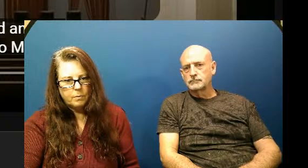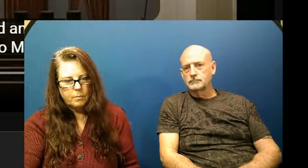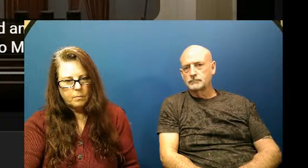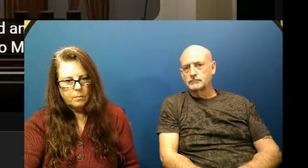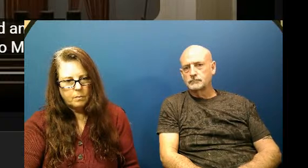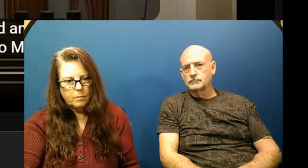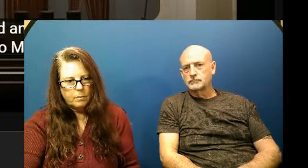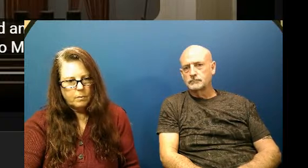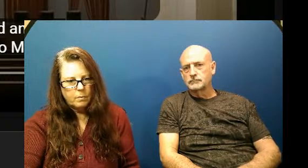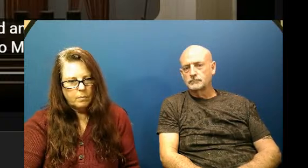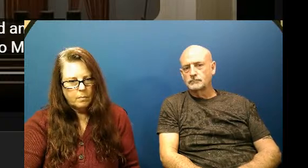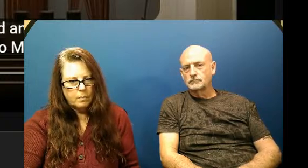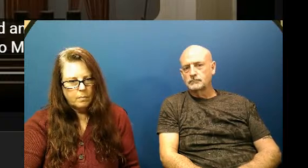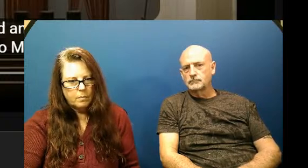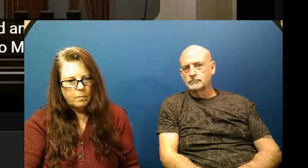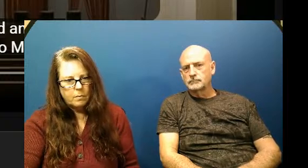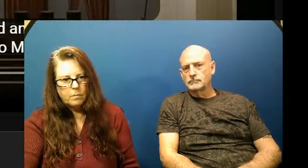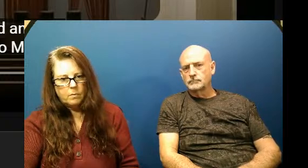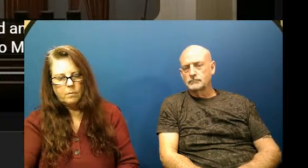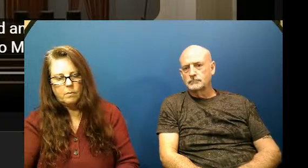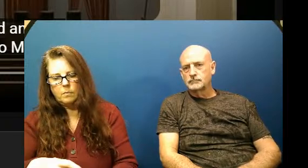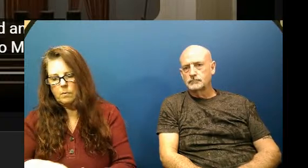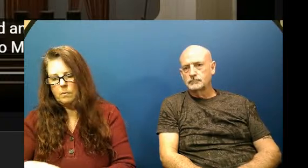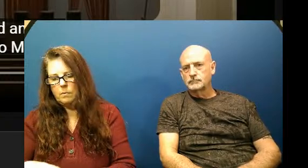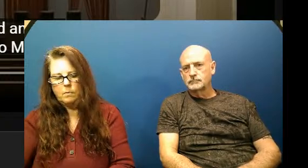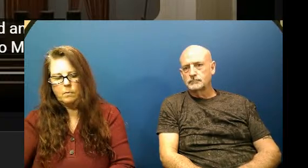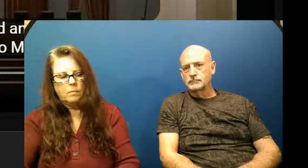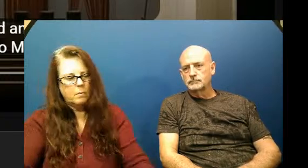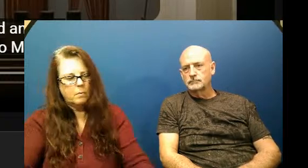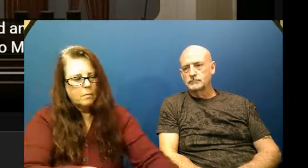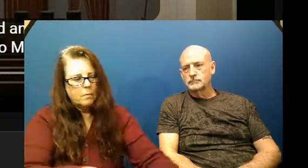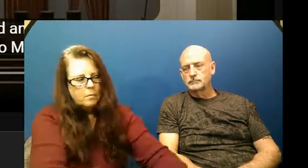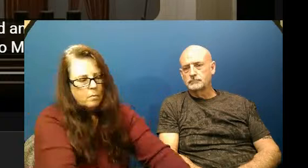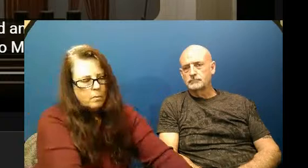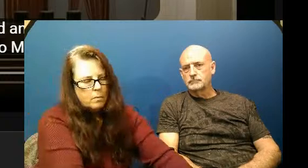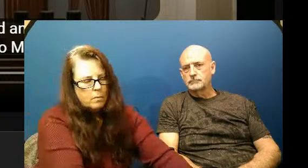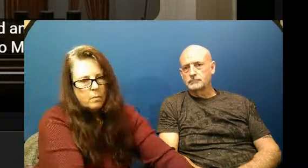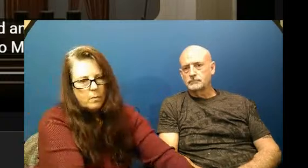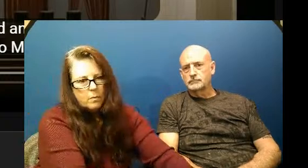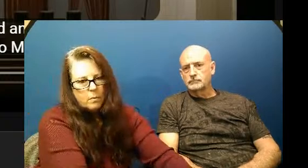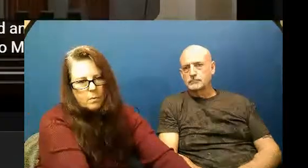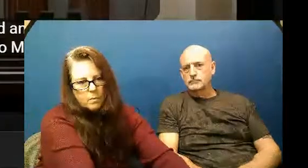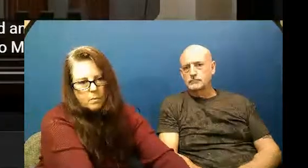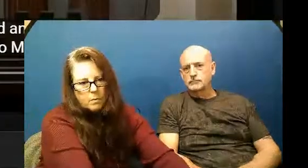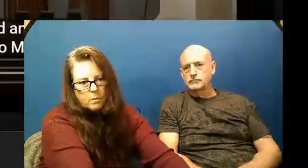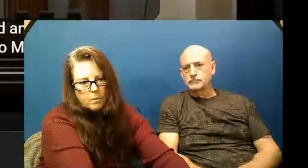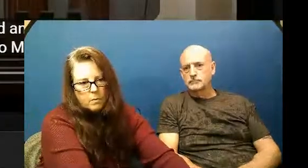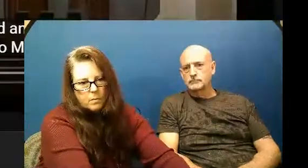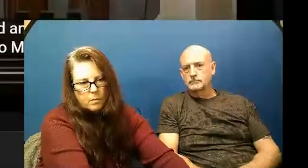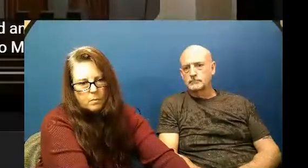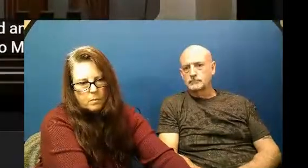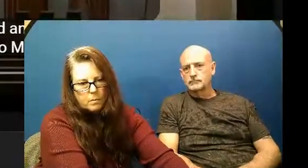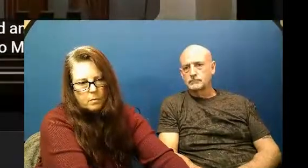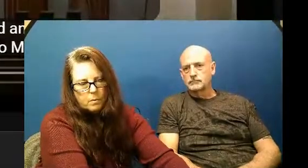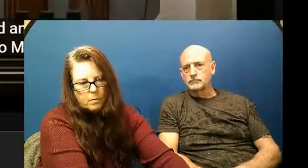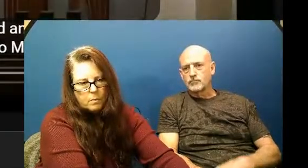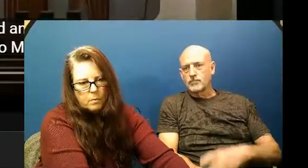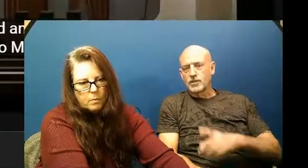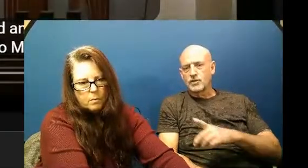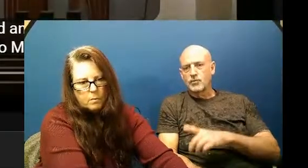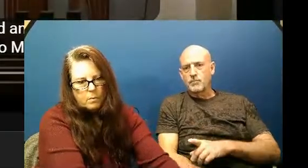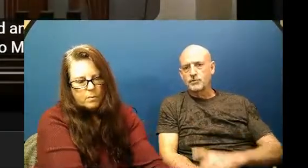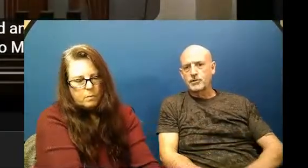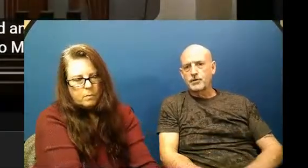that China could, in the future, indirectly pressure TikTok to disseminate foreign misinformation and